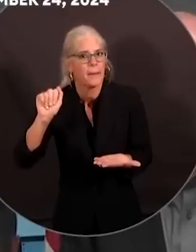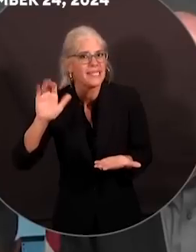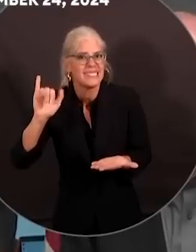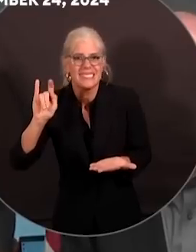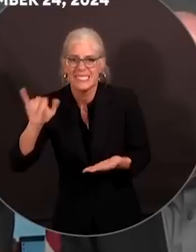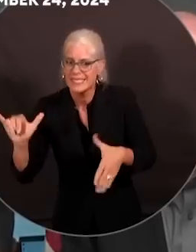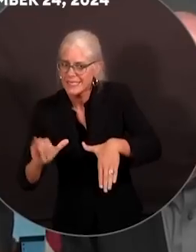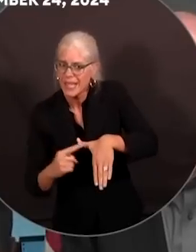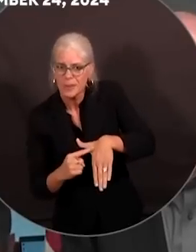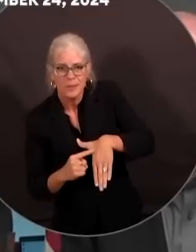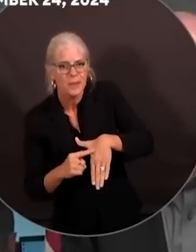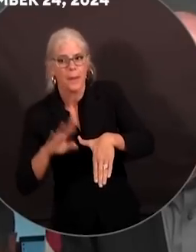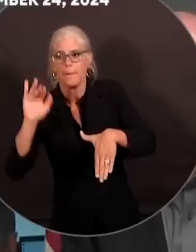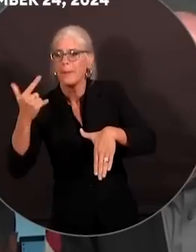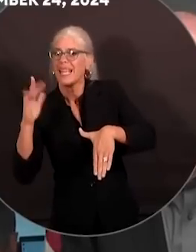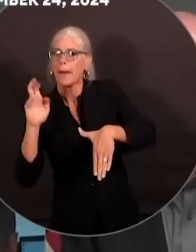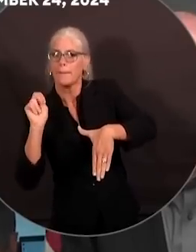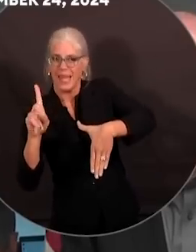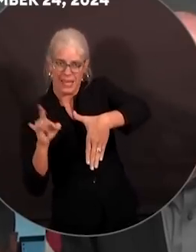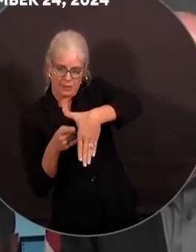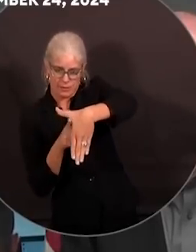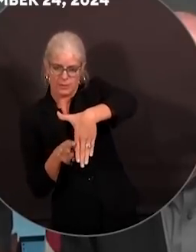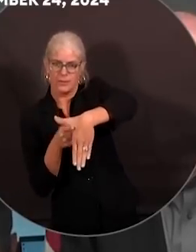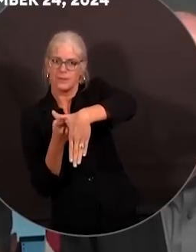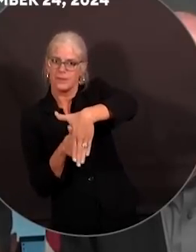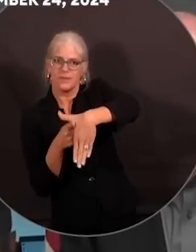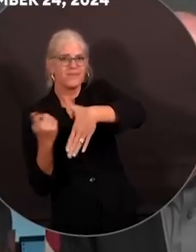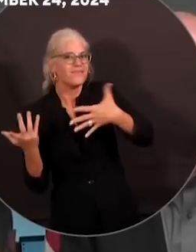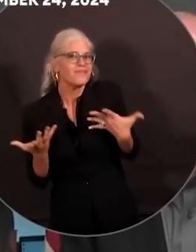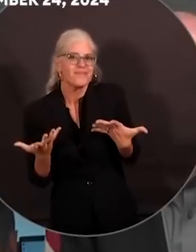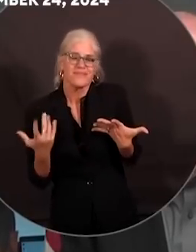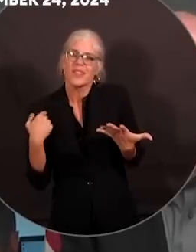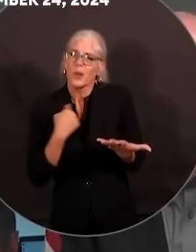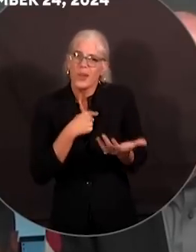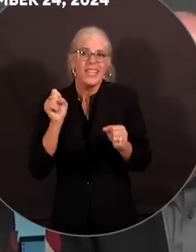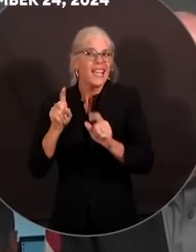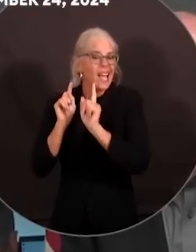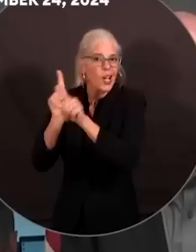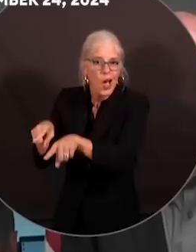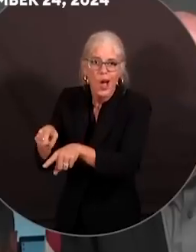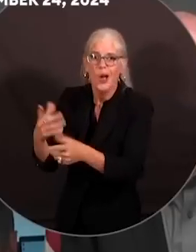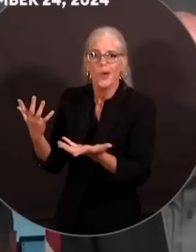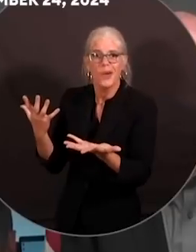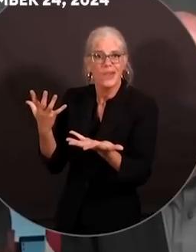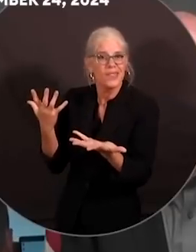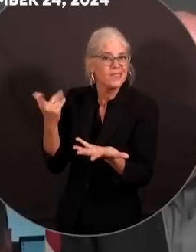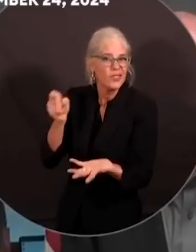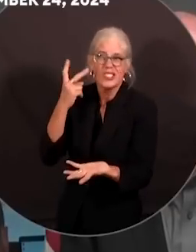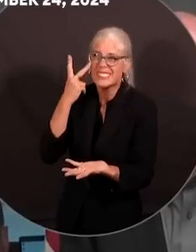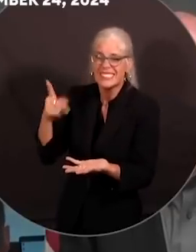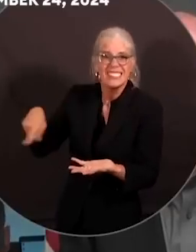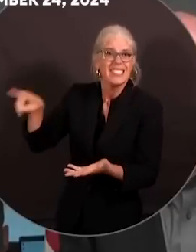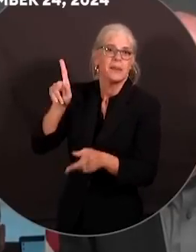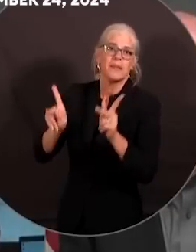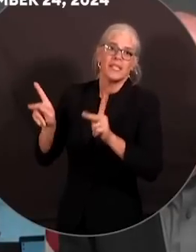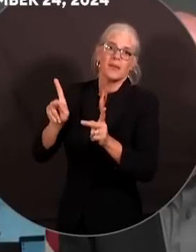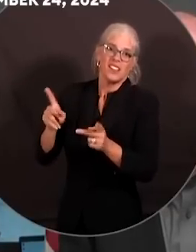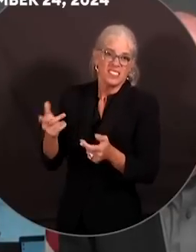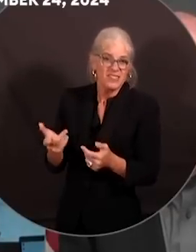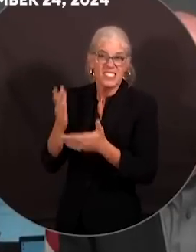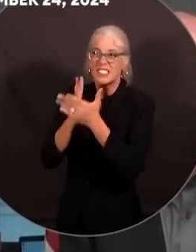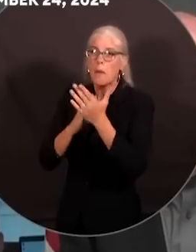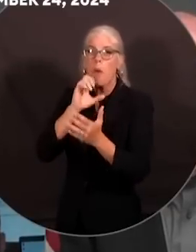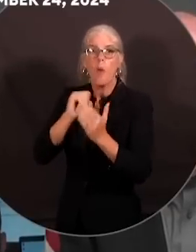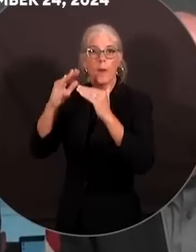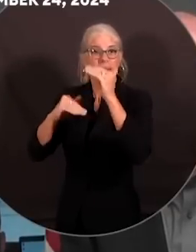of you who remember that, you could go and, you would see like any of those old buildings, if that was in